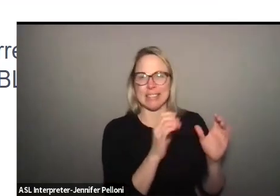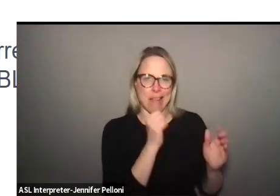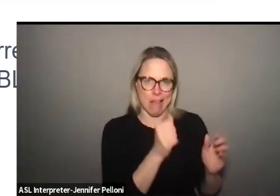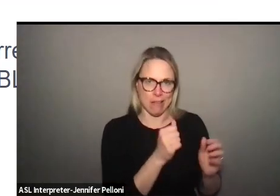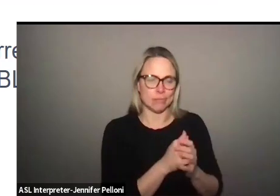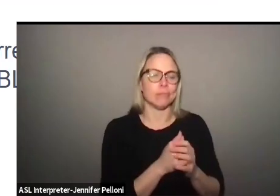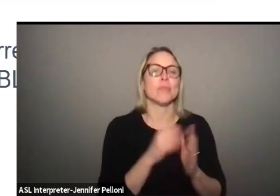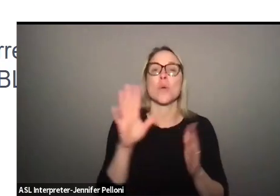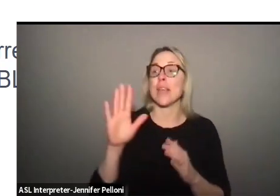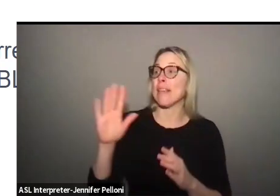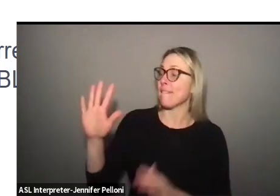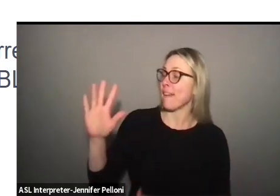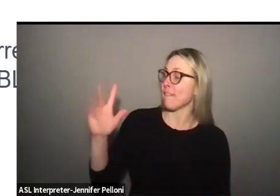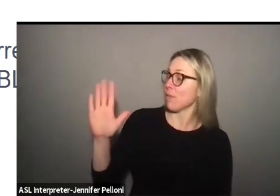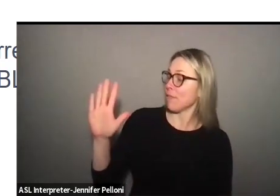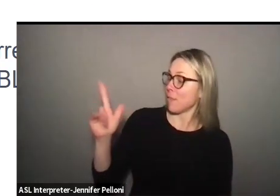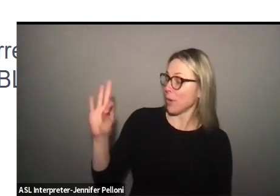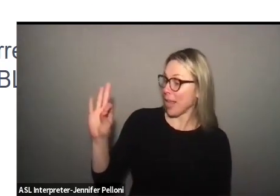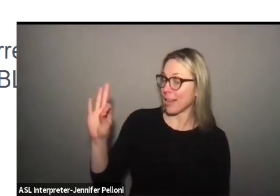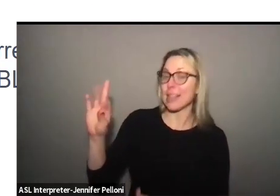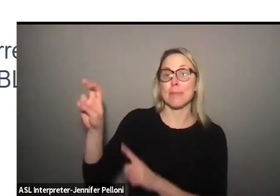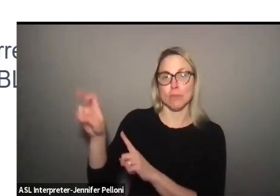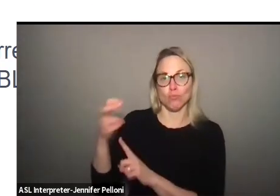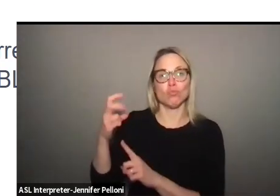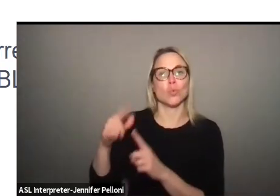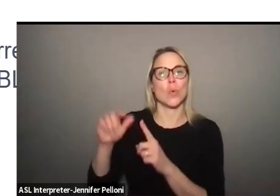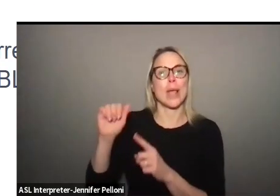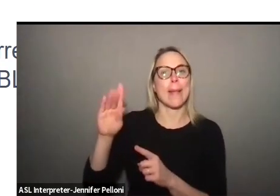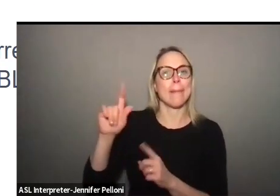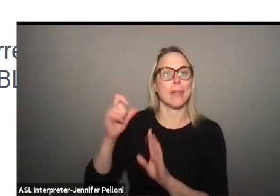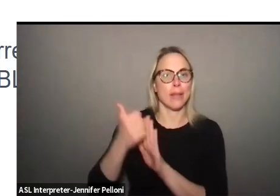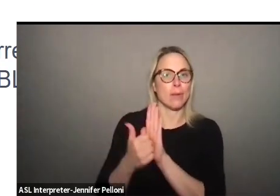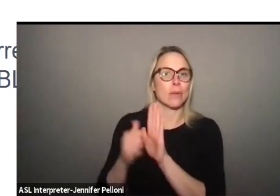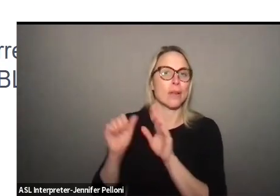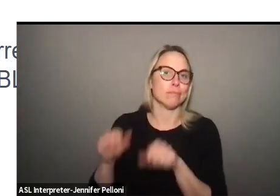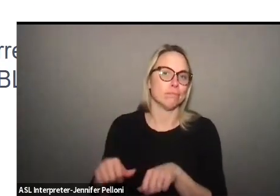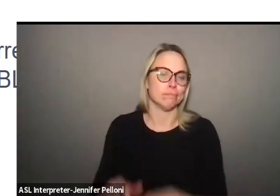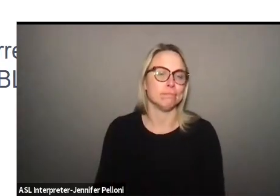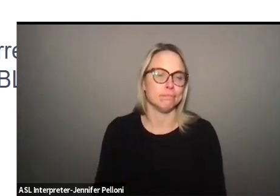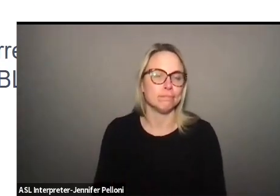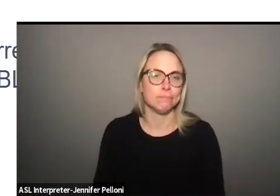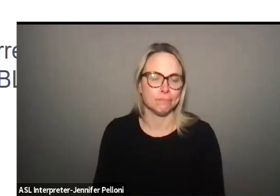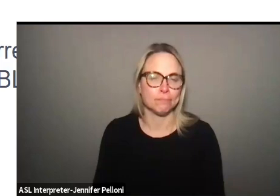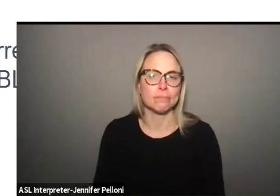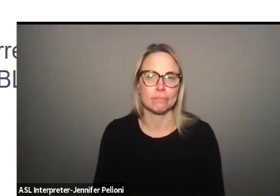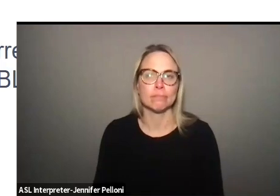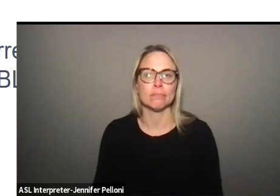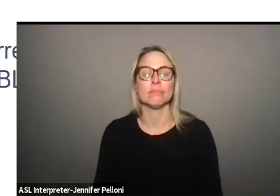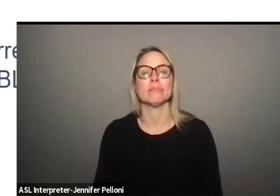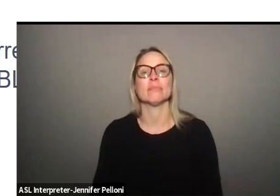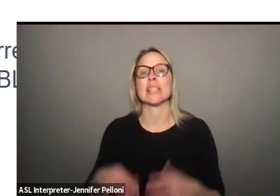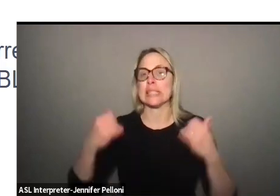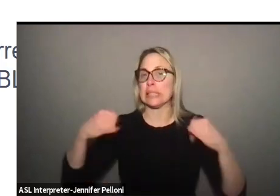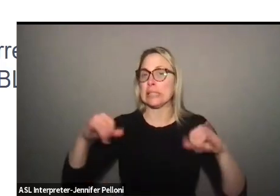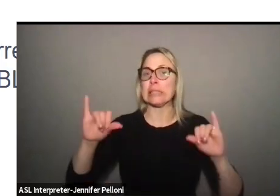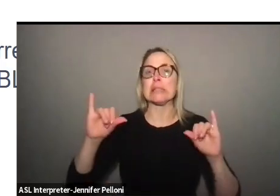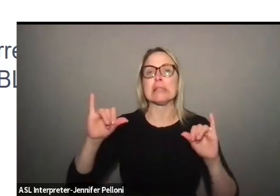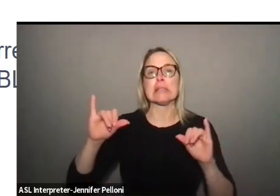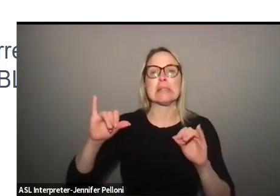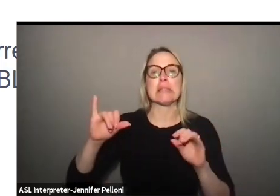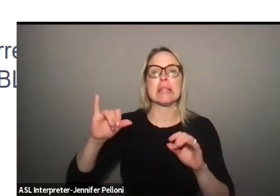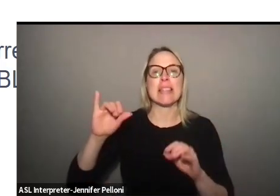the case, you can roll over funds from that 529 college savings plan. It's still subject to